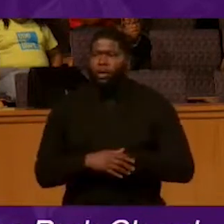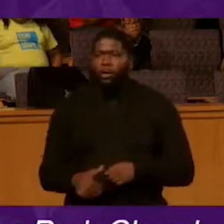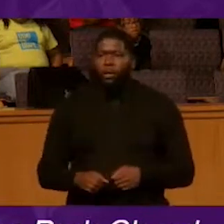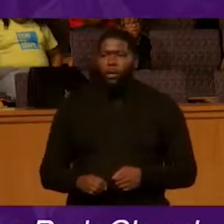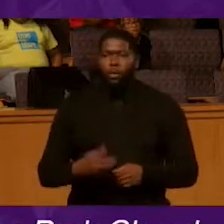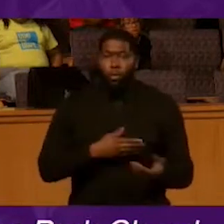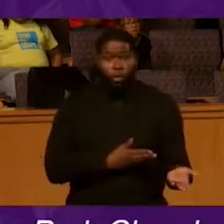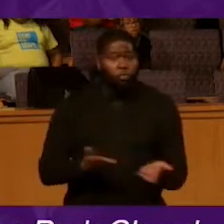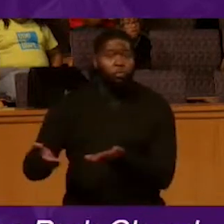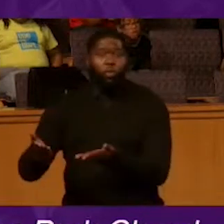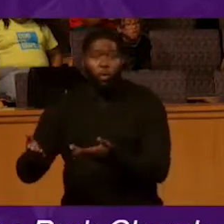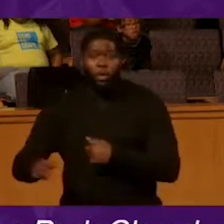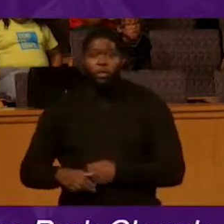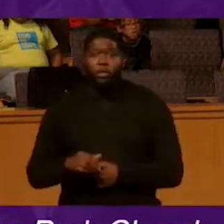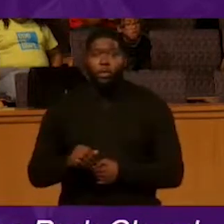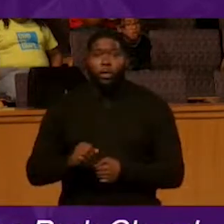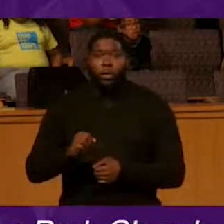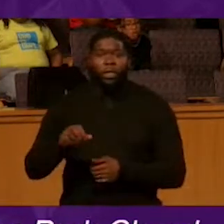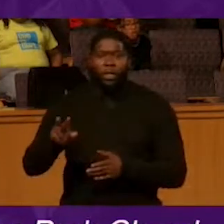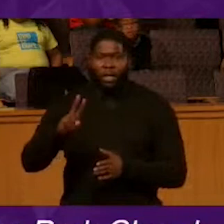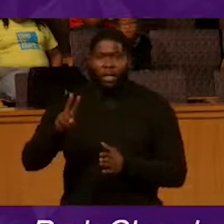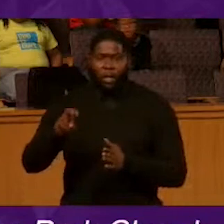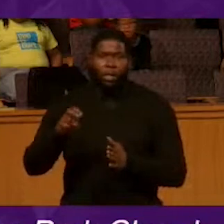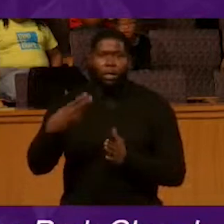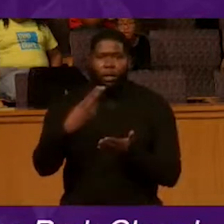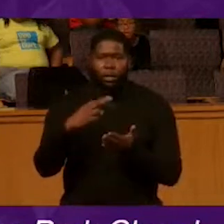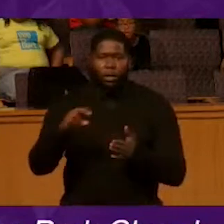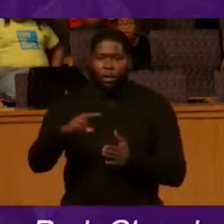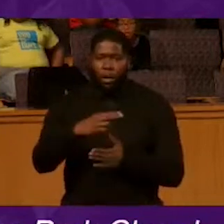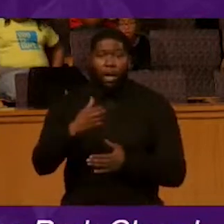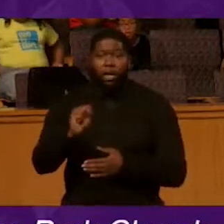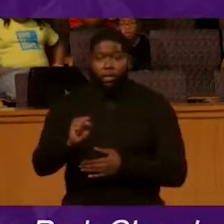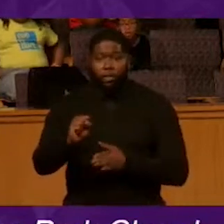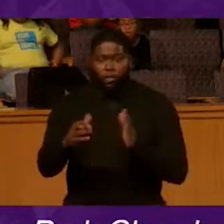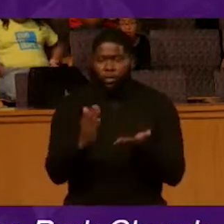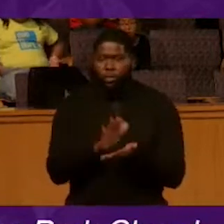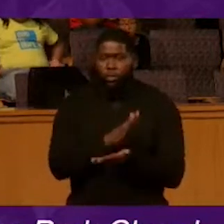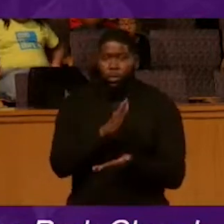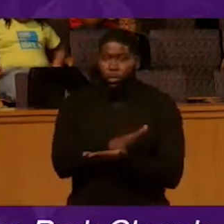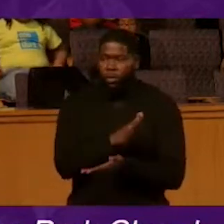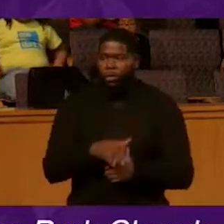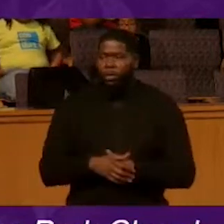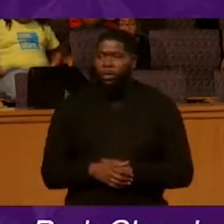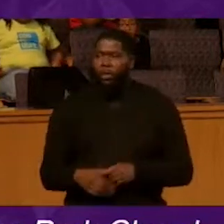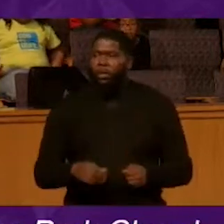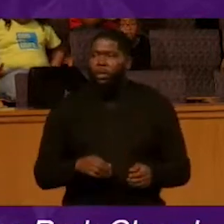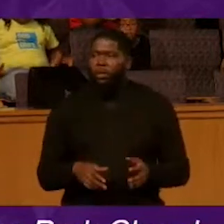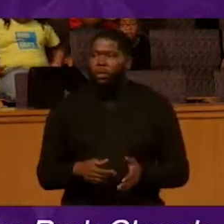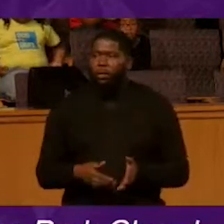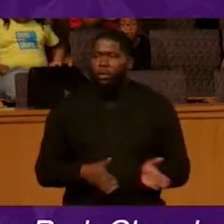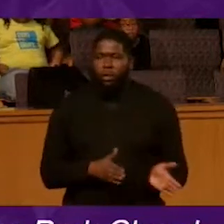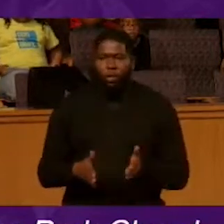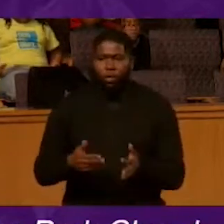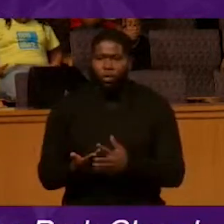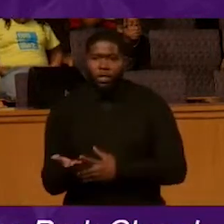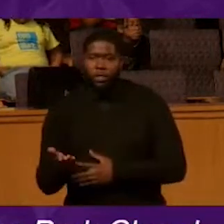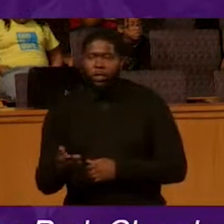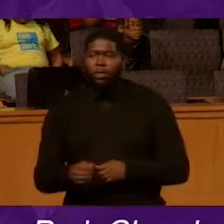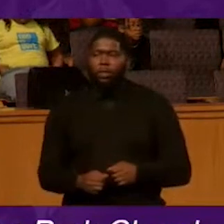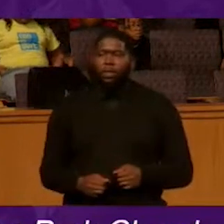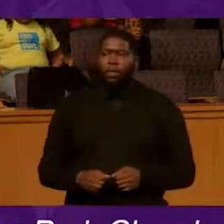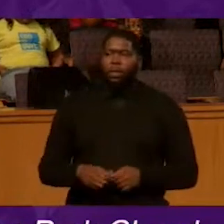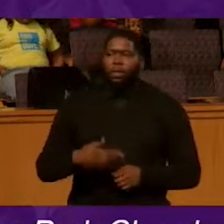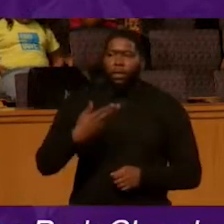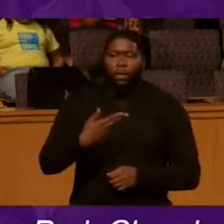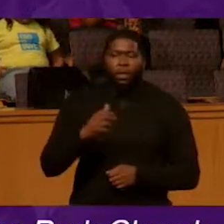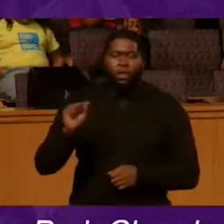you can go ahead and get a head start on what to expect from your eighth grader as they get ready to enter into high school. Again, that